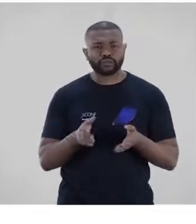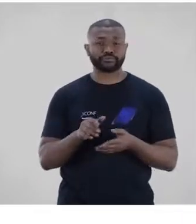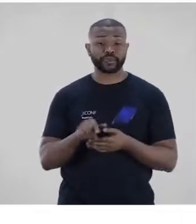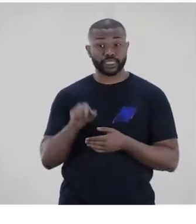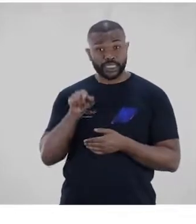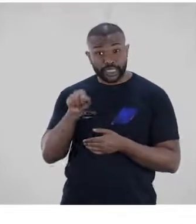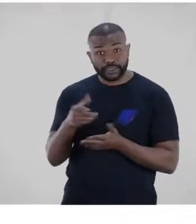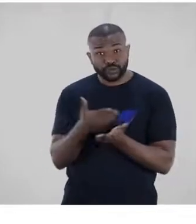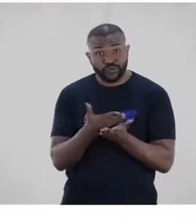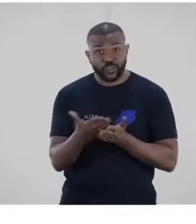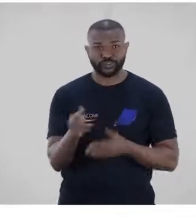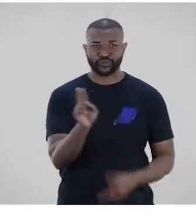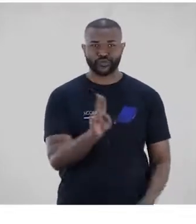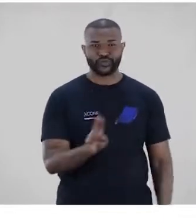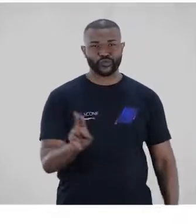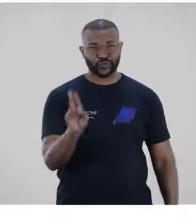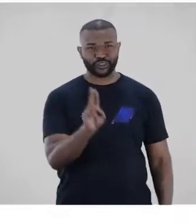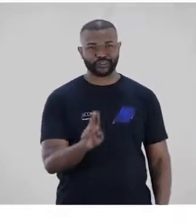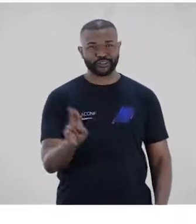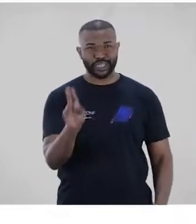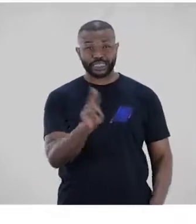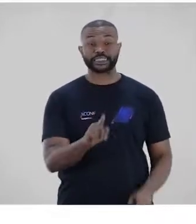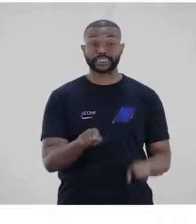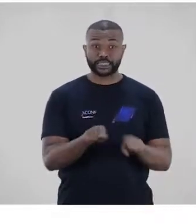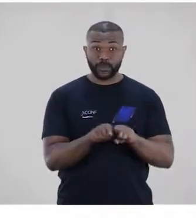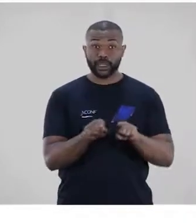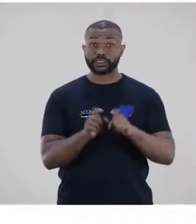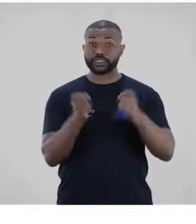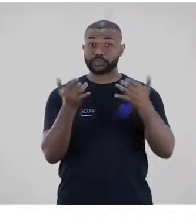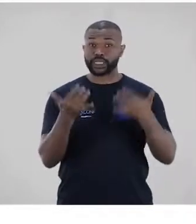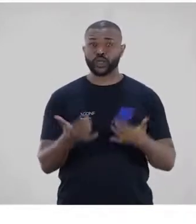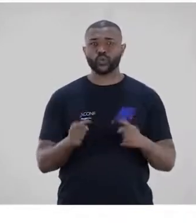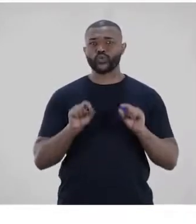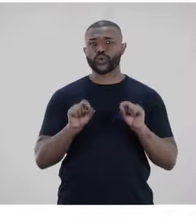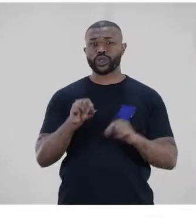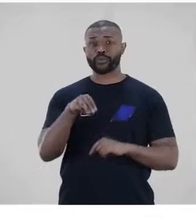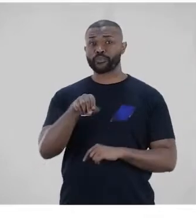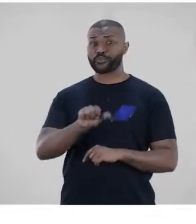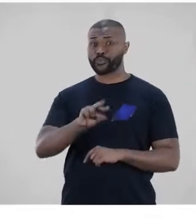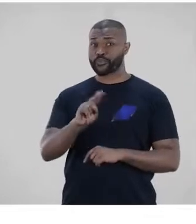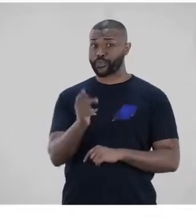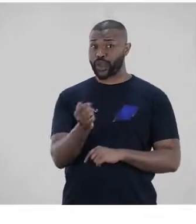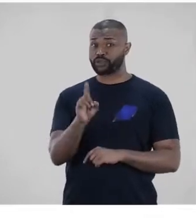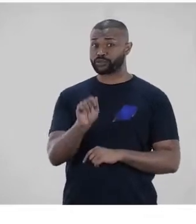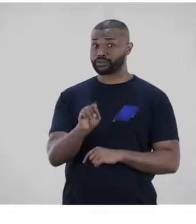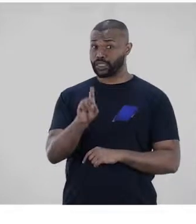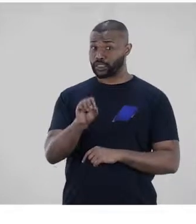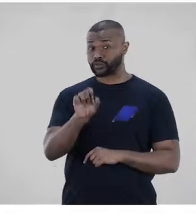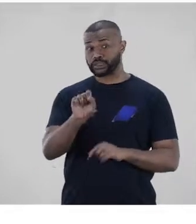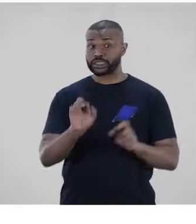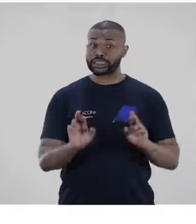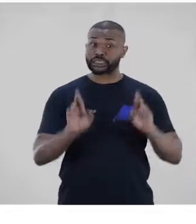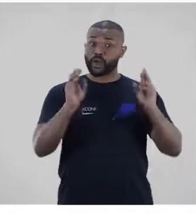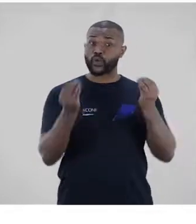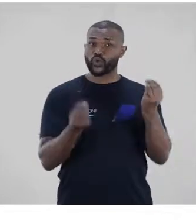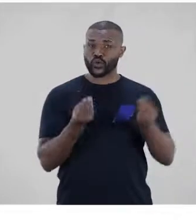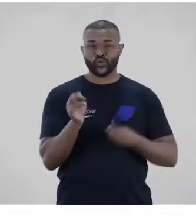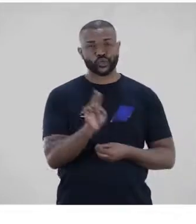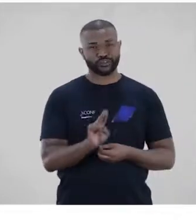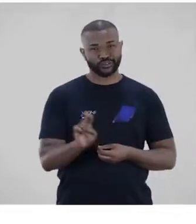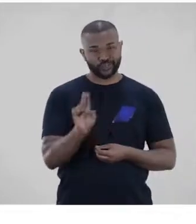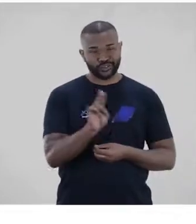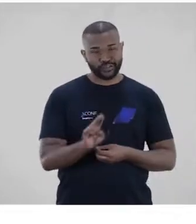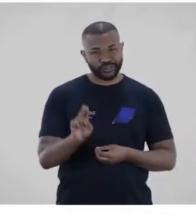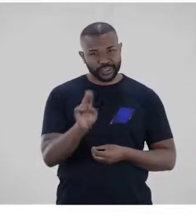still talking about what is data mesh, and hopefully we start talking about how to do data mesh. So I'm very excited to share with you the second